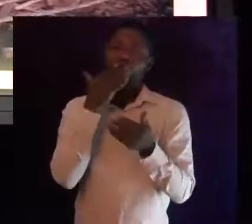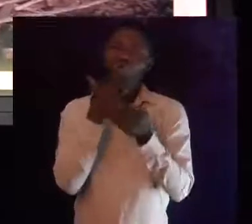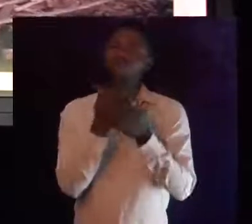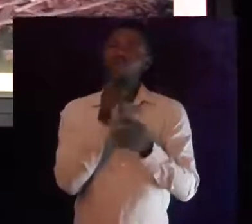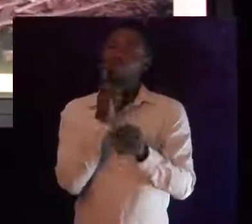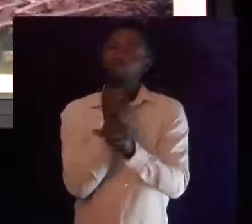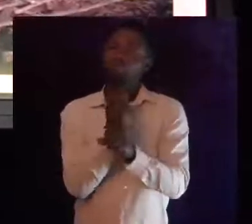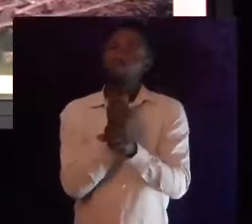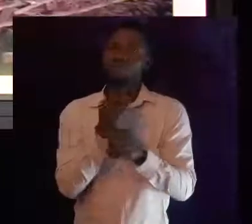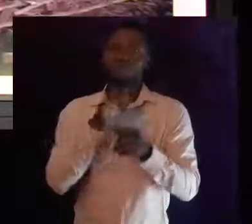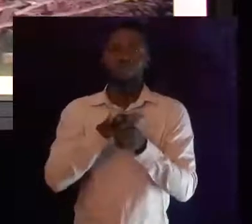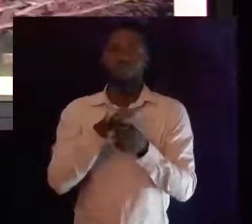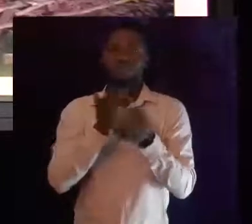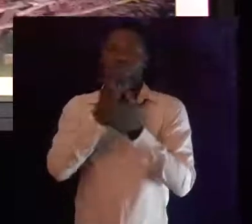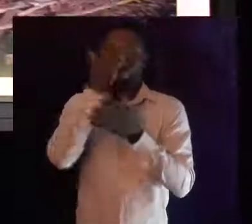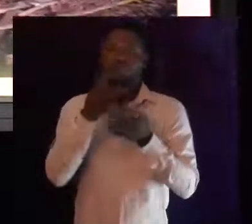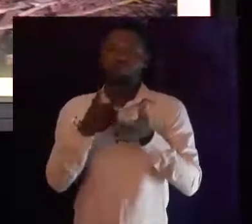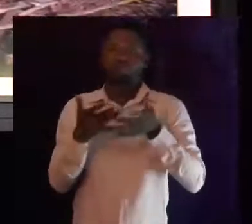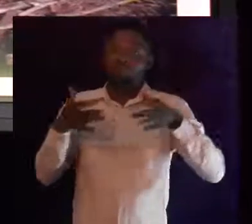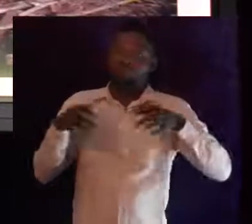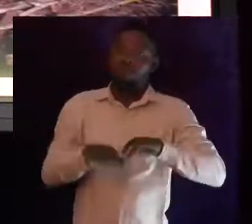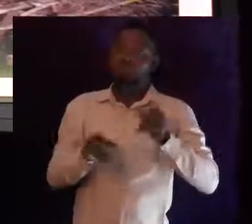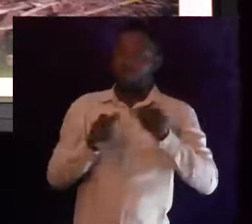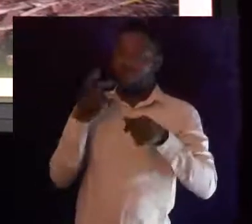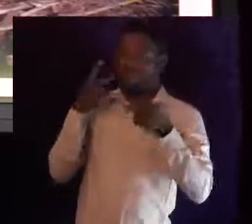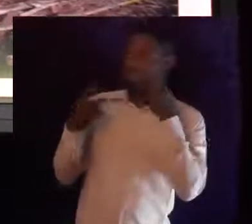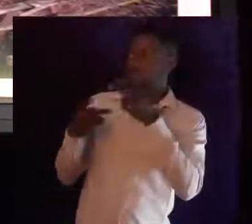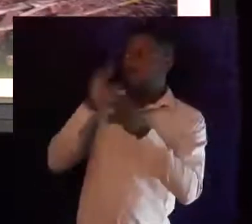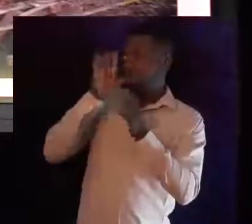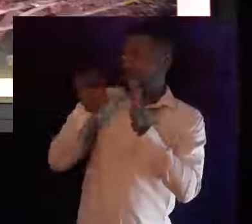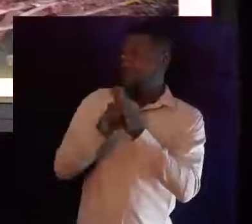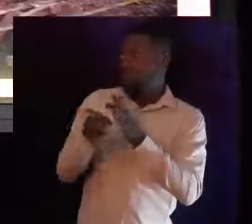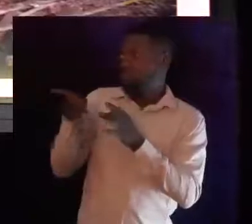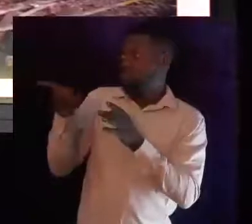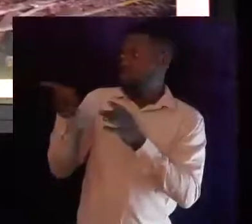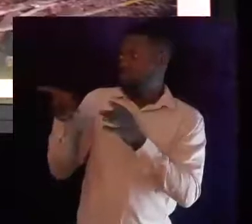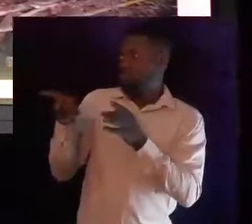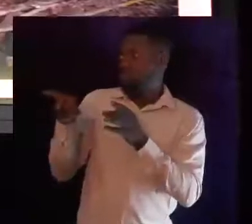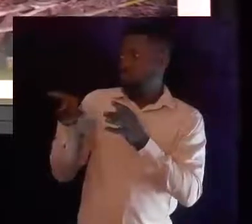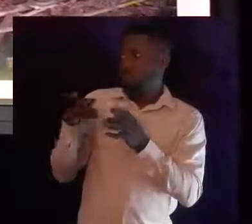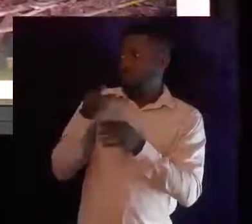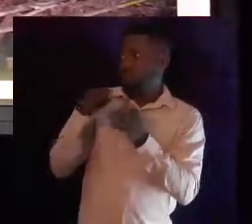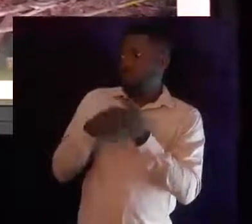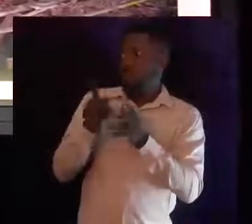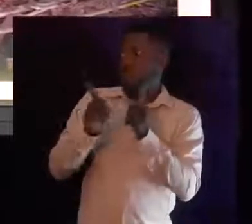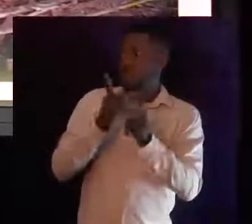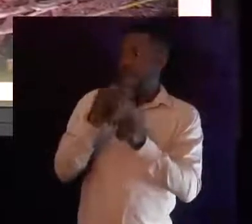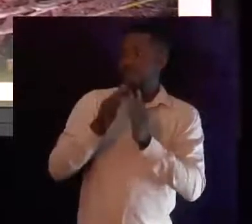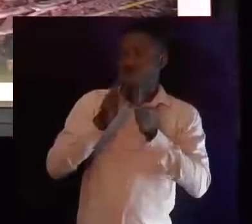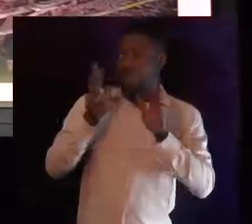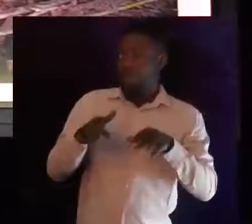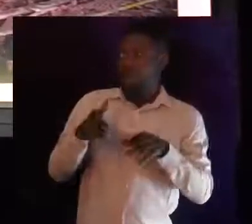not good enough. That is why those houses get collapsed. You can see from the picture here, see